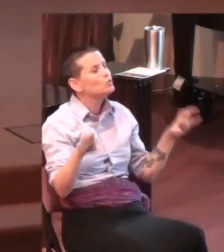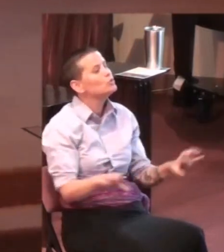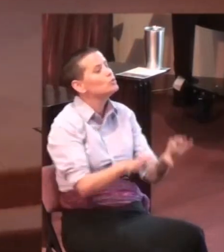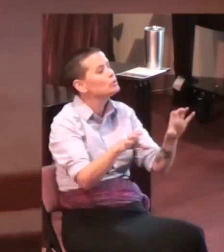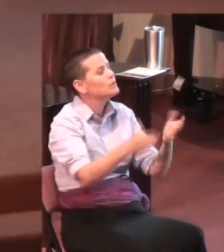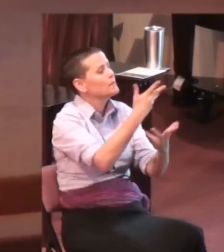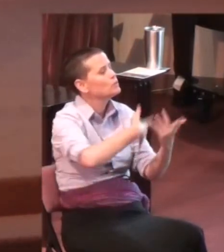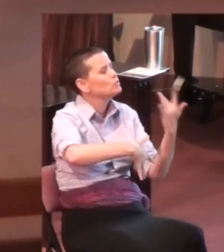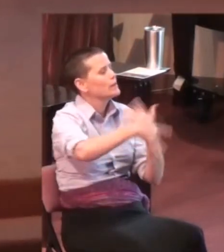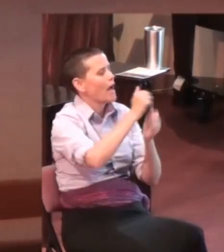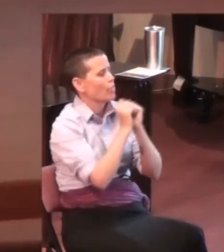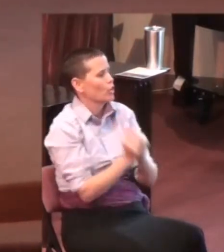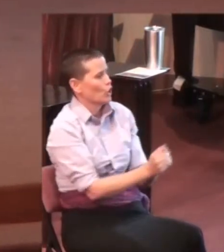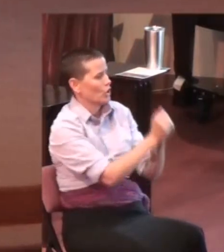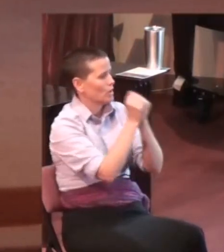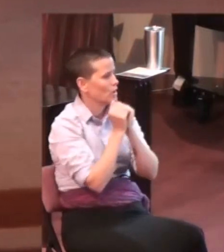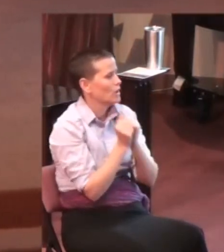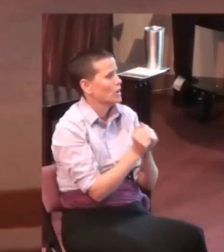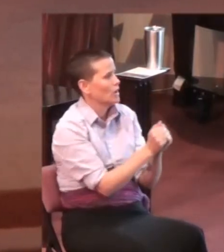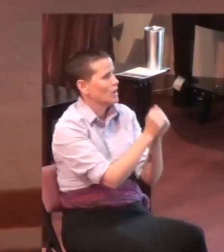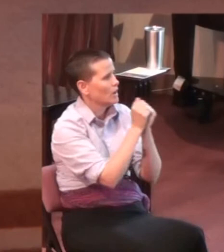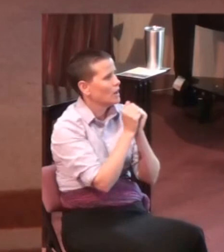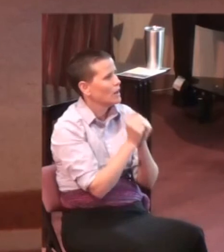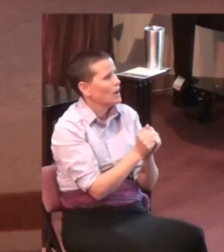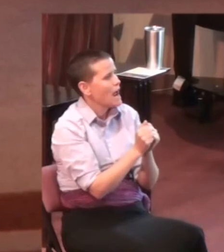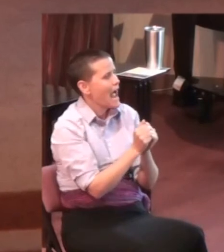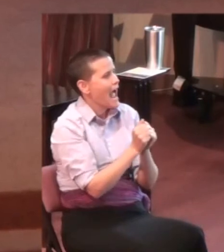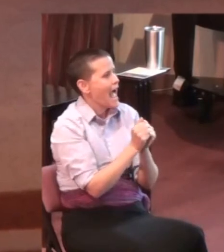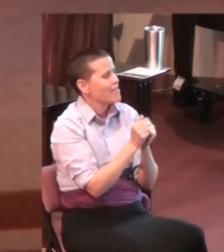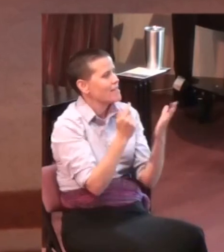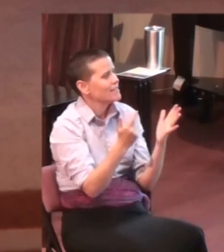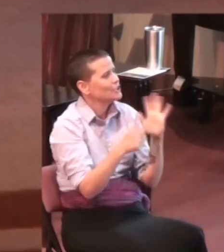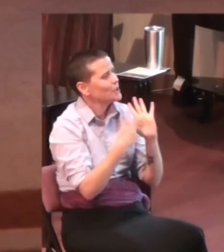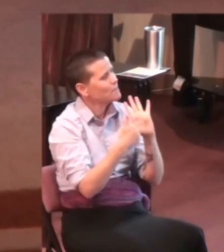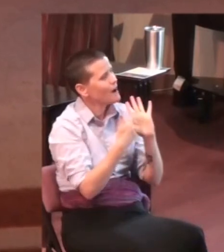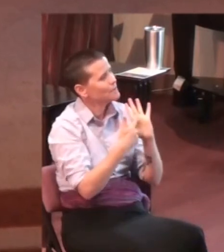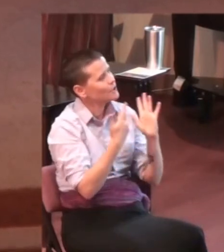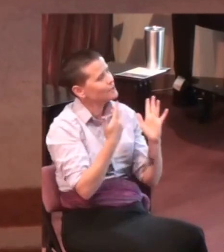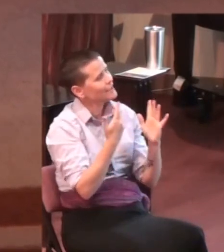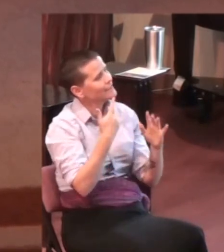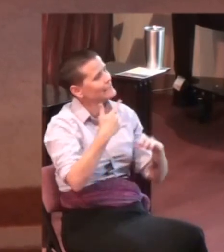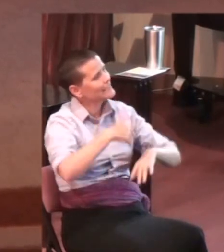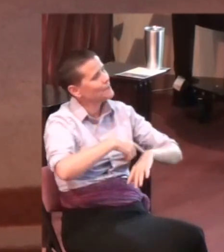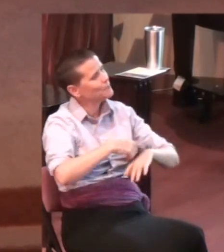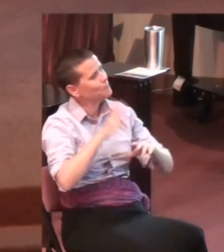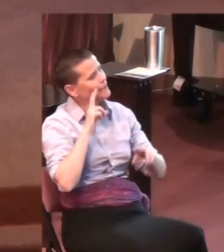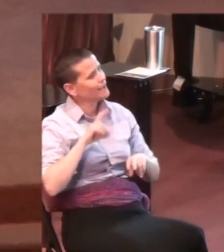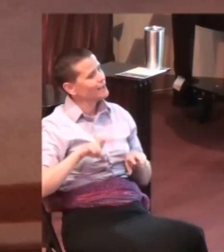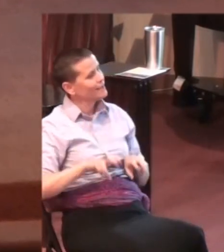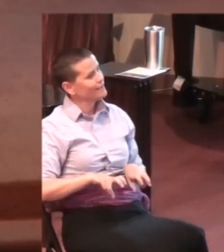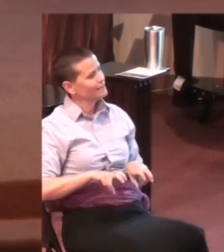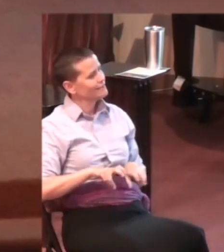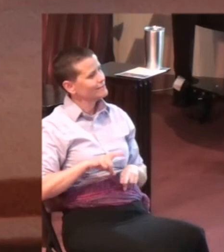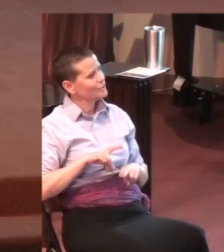there's a double-edged sword when you do stuff together. There's more opportunity for conflict.